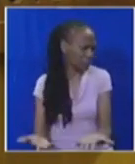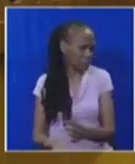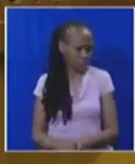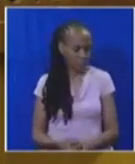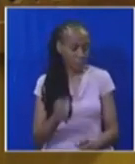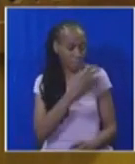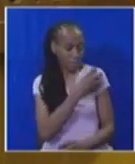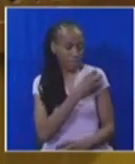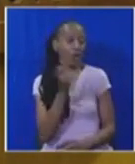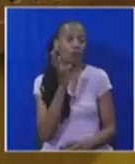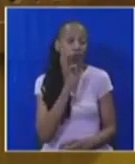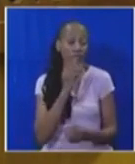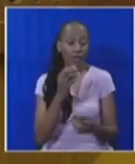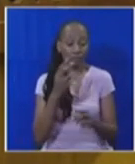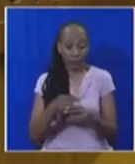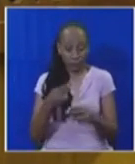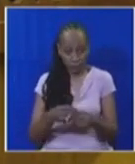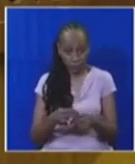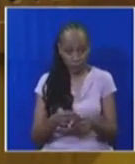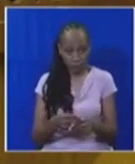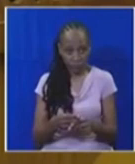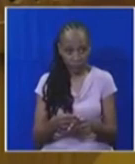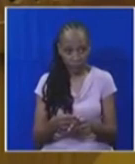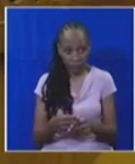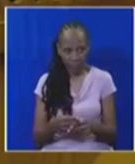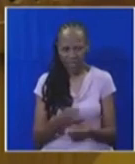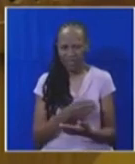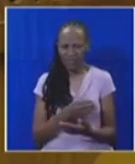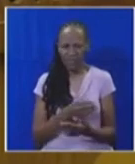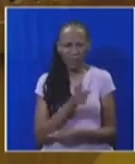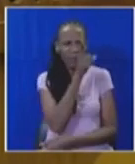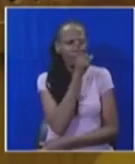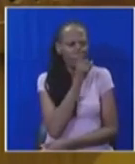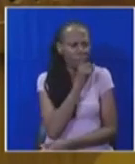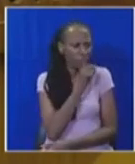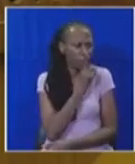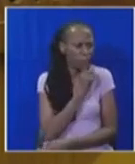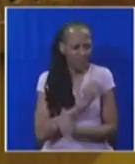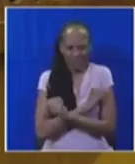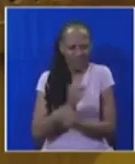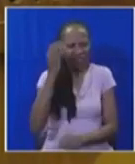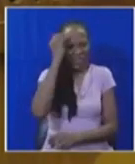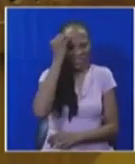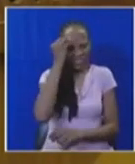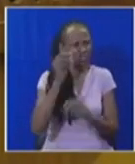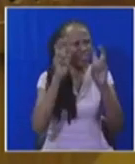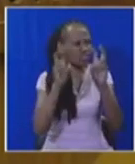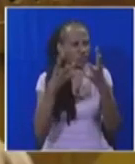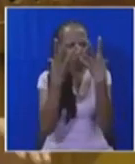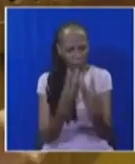of Water and Sanitation has been distinctly absent in this regard and has shown little interest in the drought and its